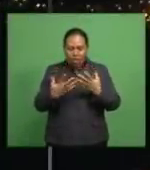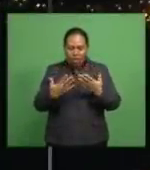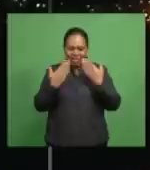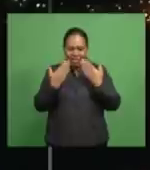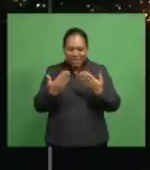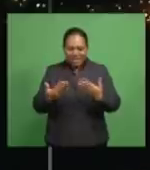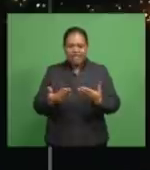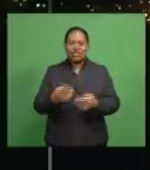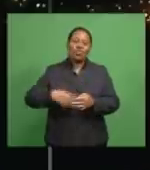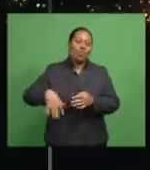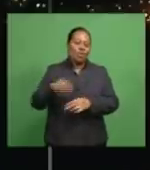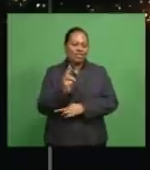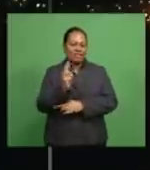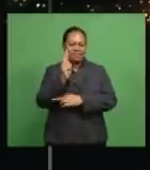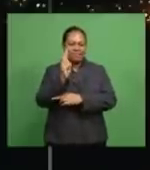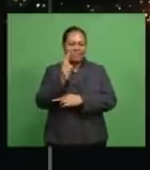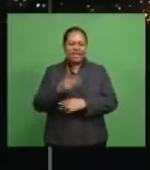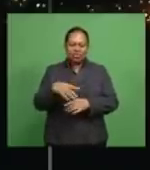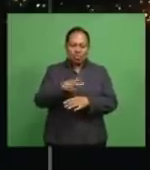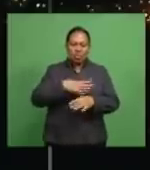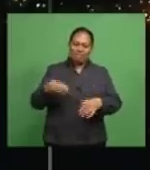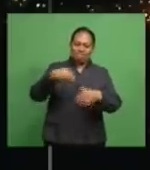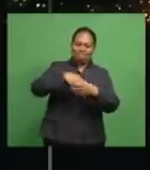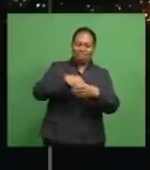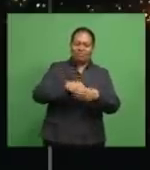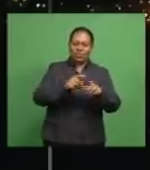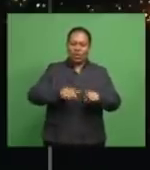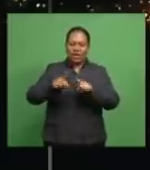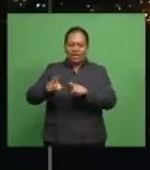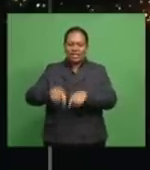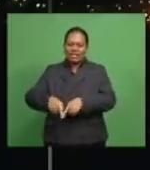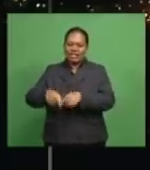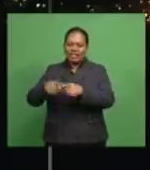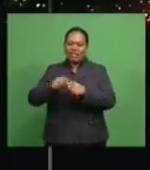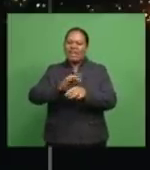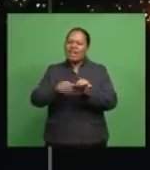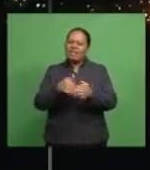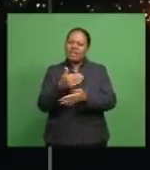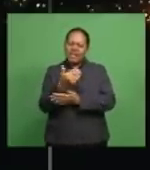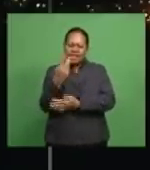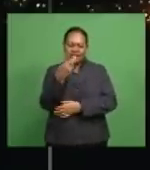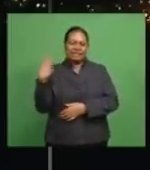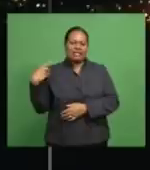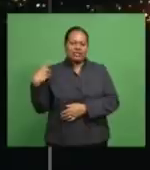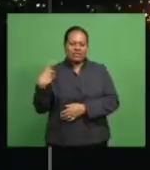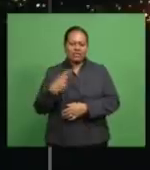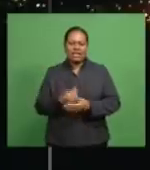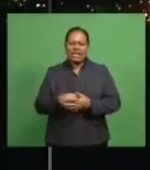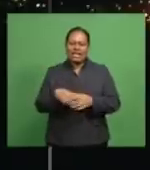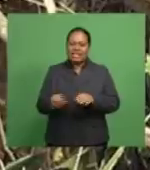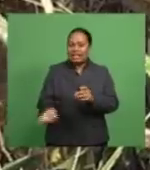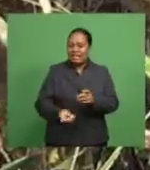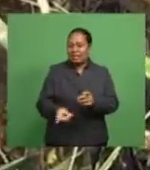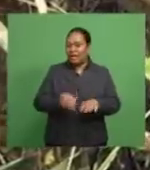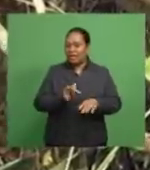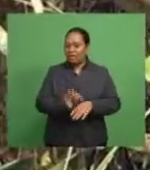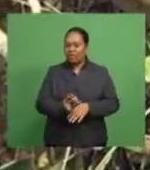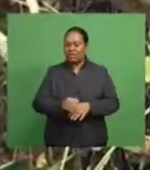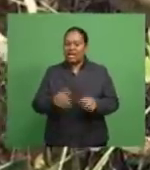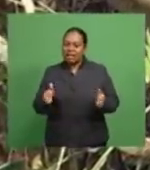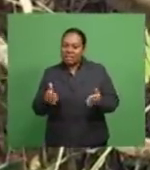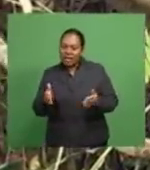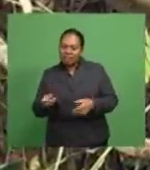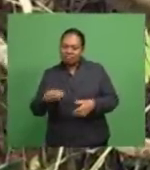national reps who are part of frontline crews attending to their respective daily duties in the disciplined forces. The players are part